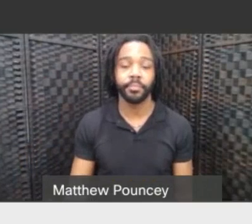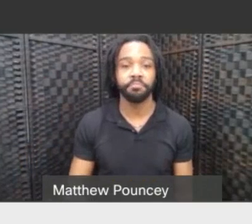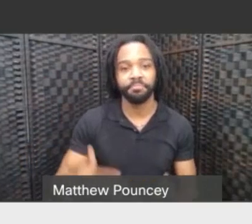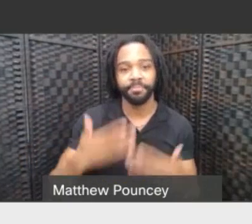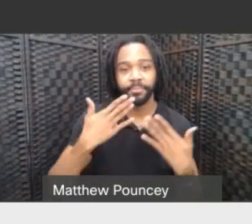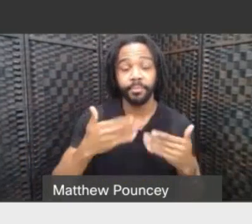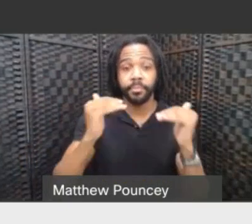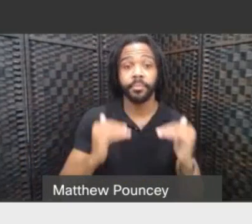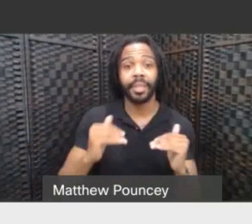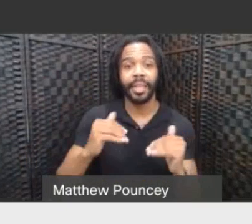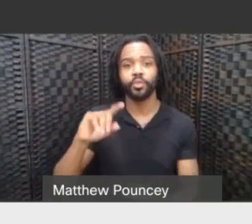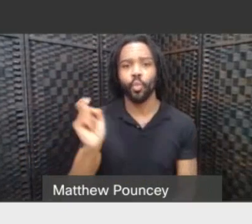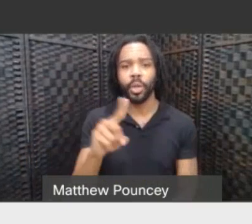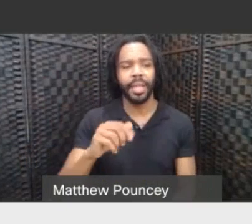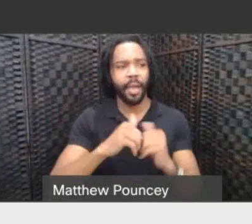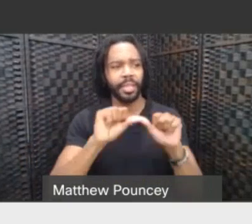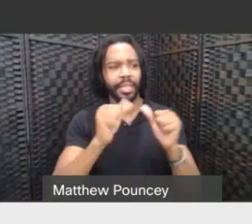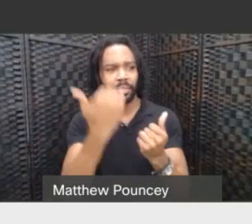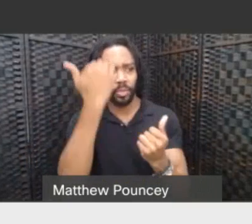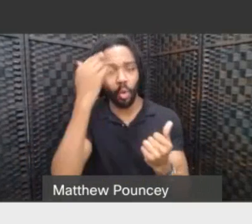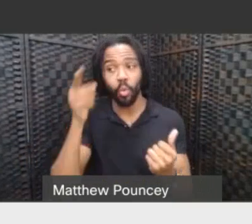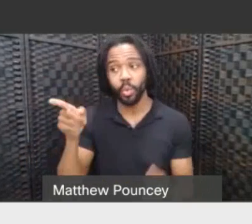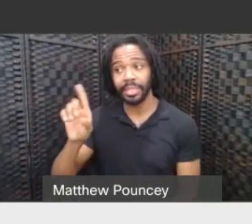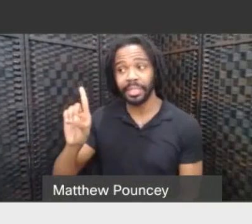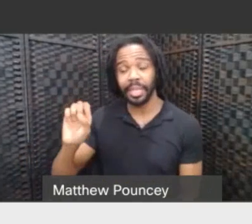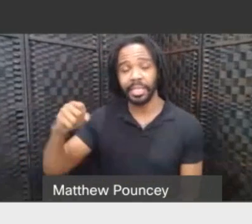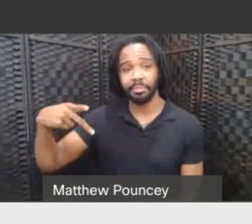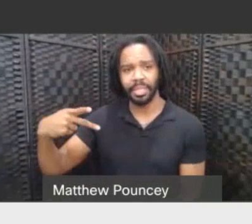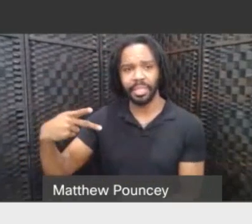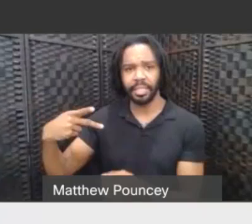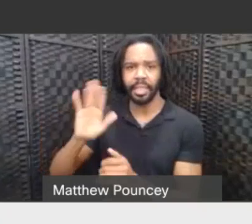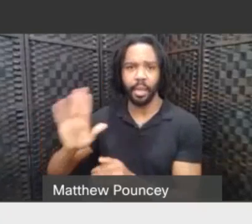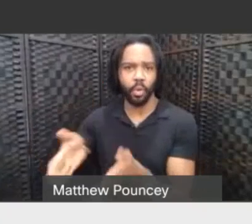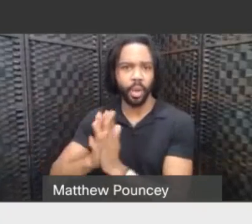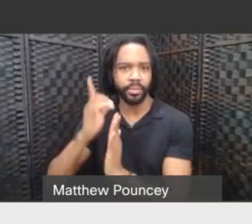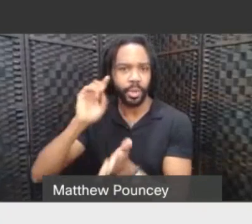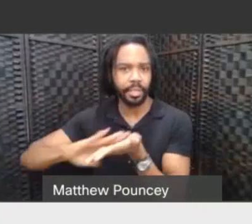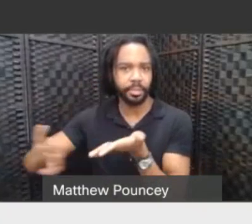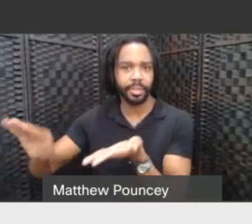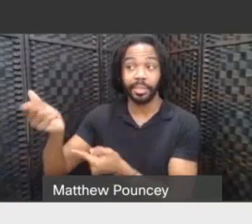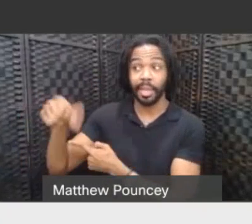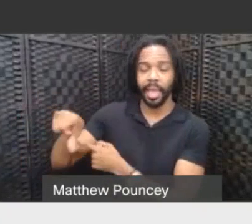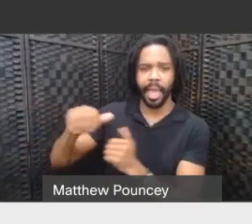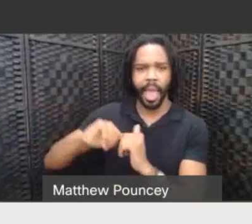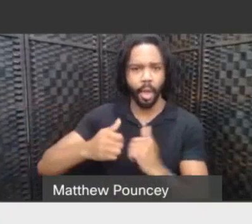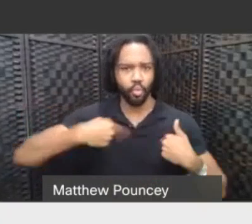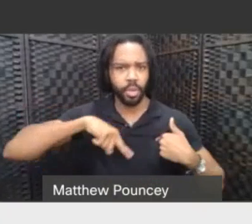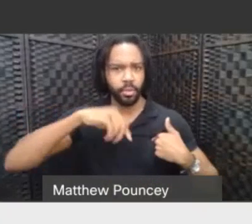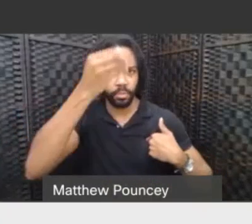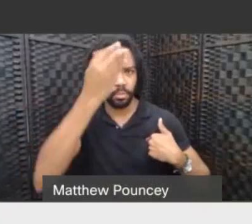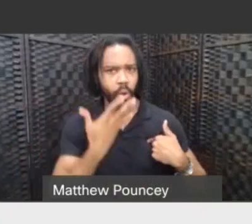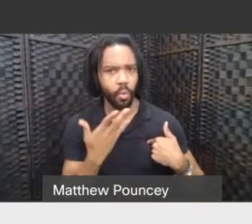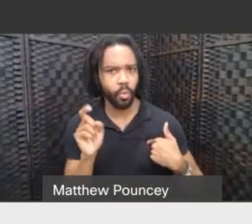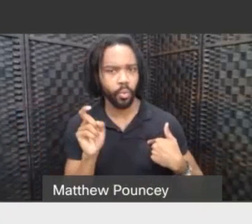does the agency know if a DSP's request for exemption is denied? It's something of an honor